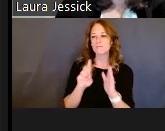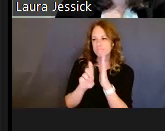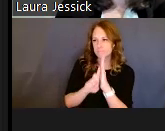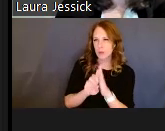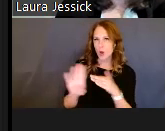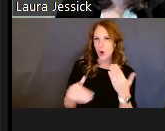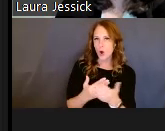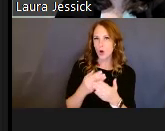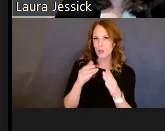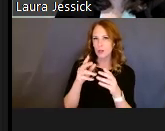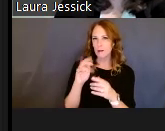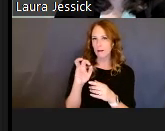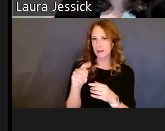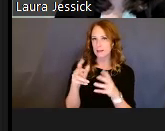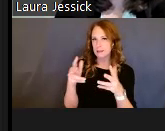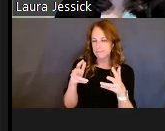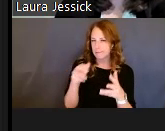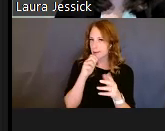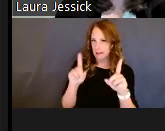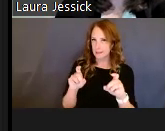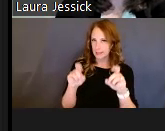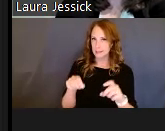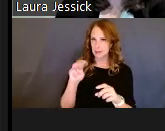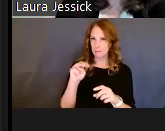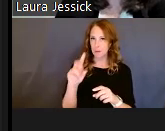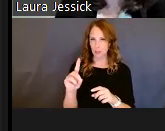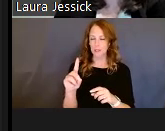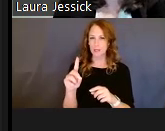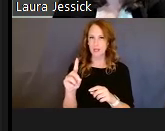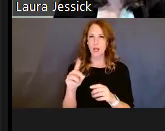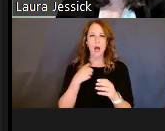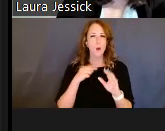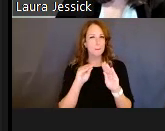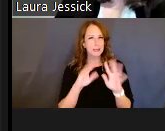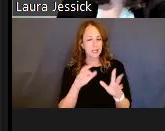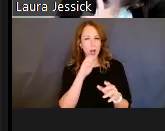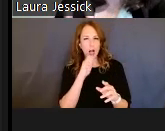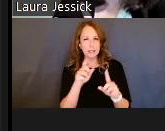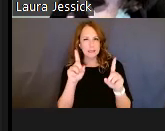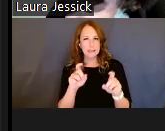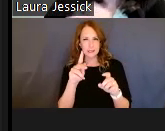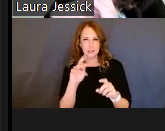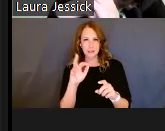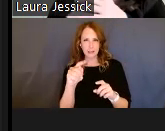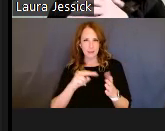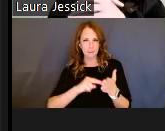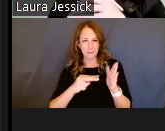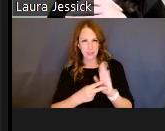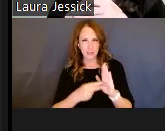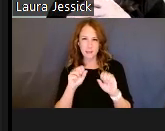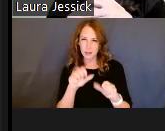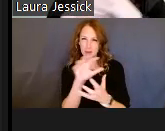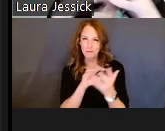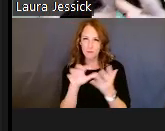Maryland. So I want to be very clear when I say untested kits, because it can get a little confusing,